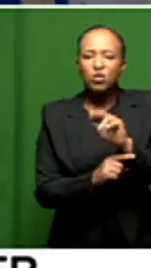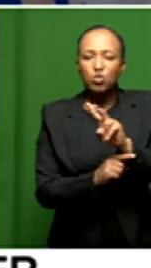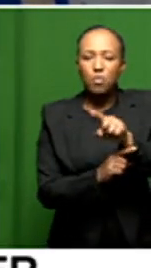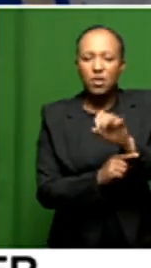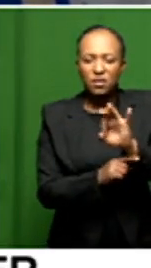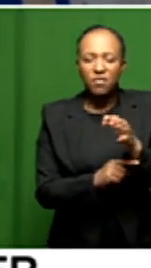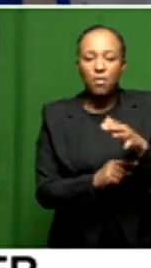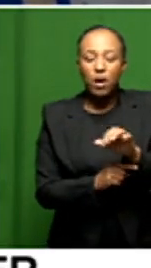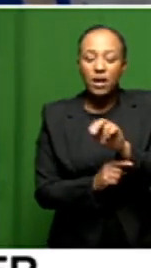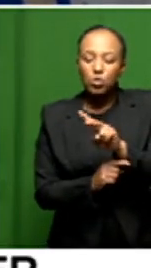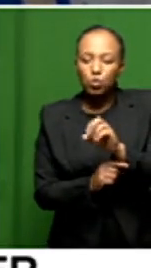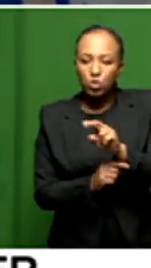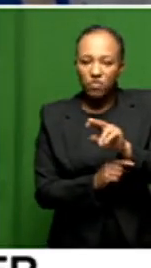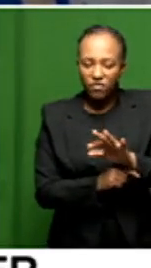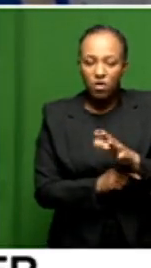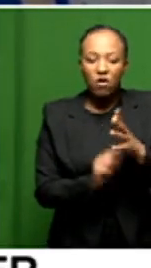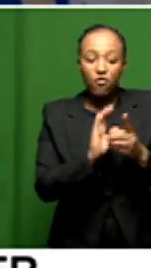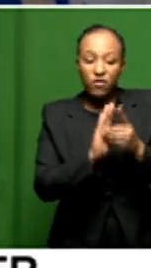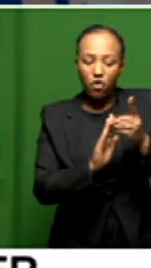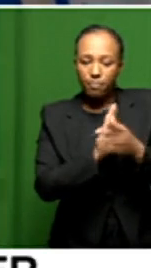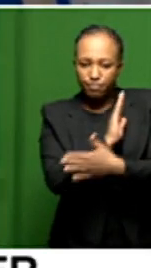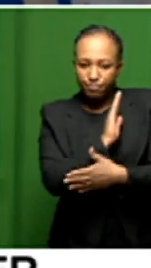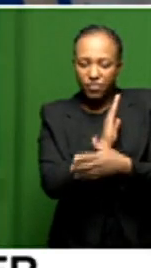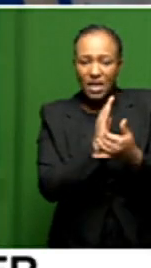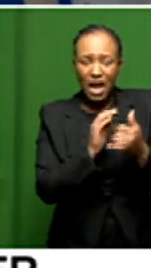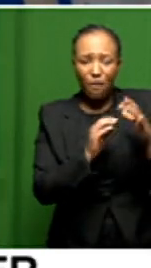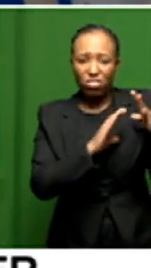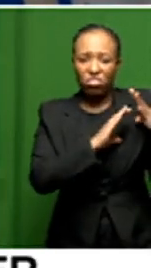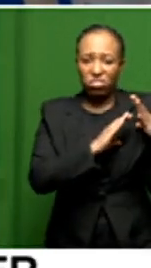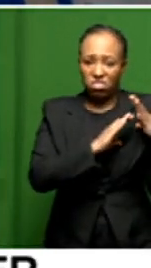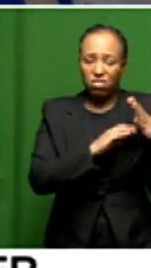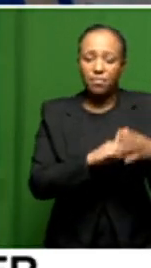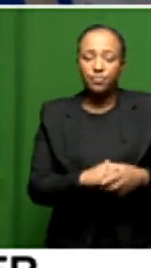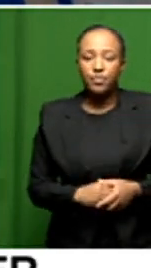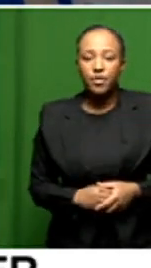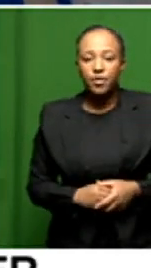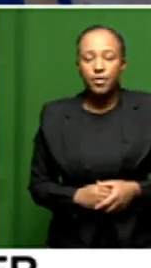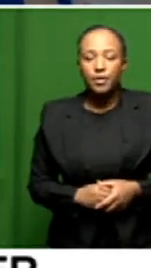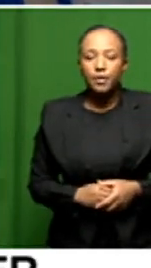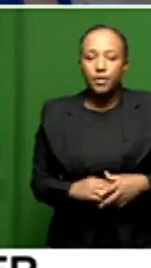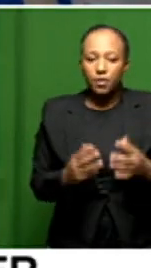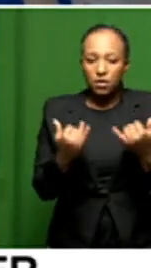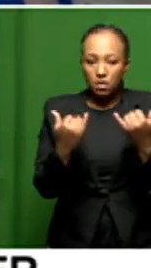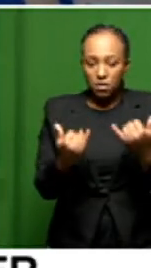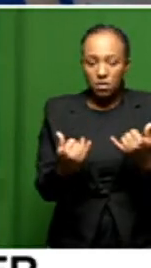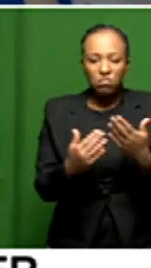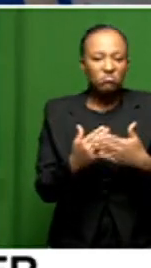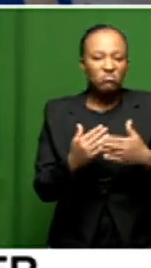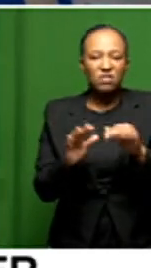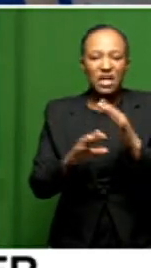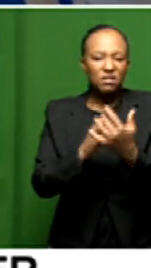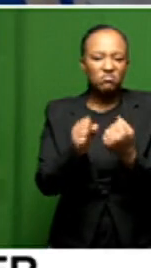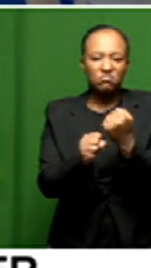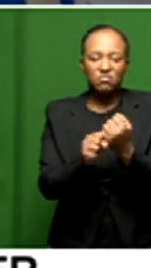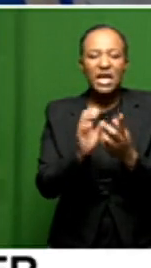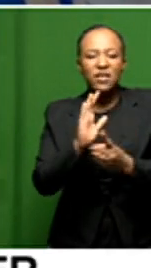by 2025, with developing countries bearing the brunt. This could lead not only to a lost decade for